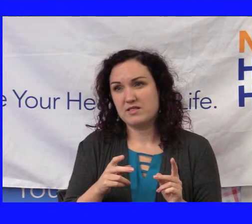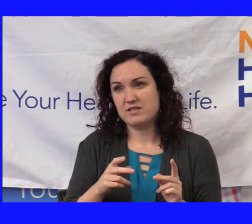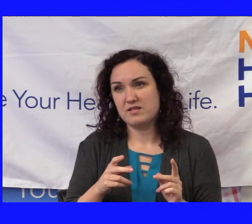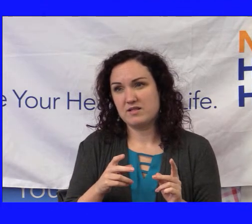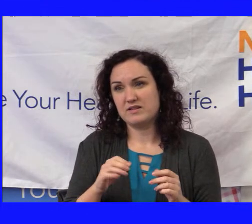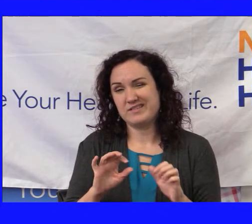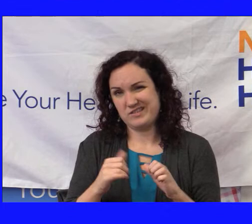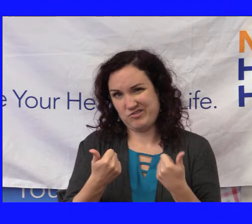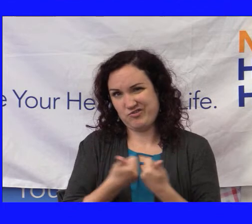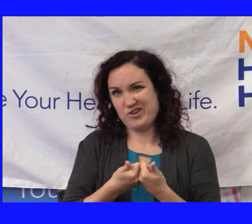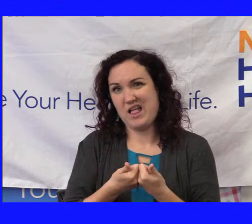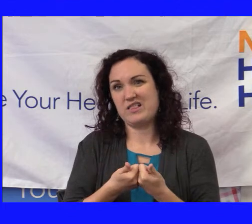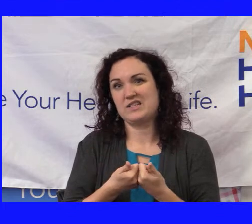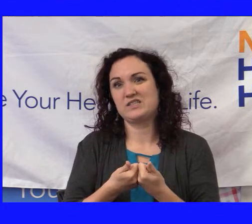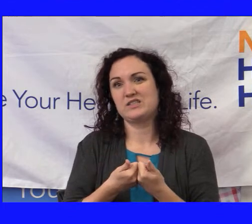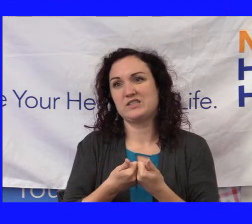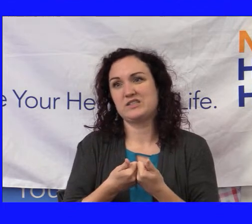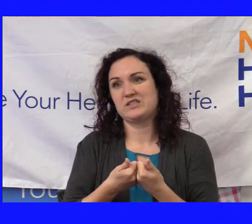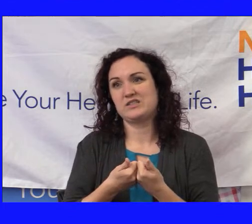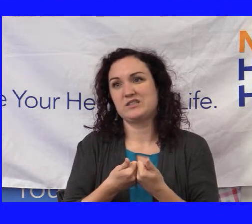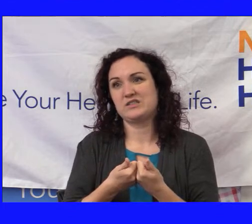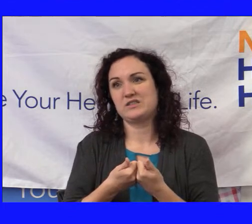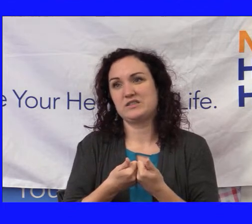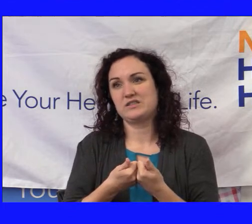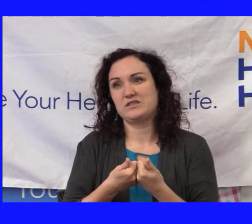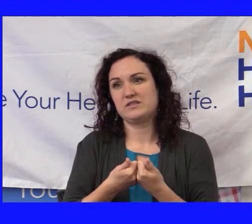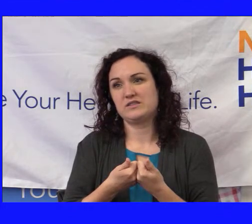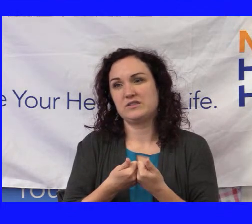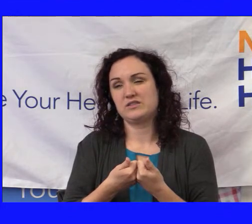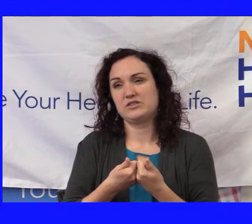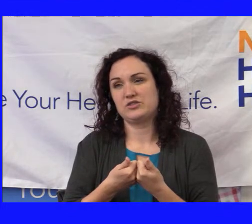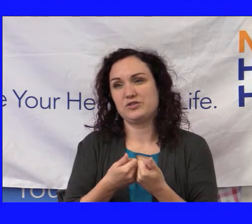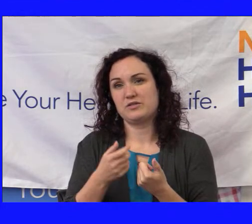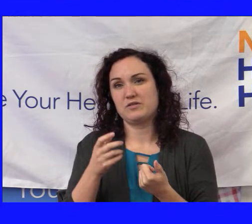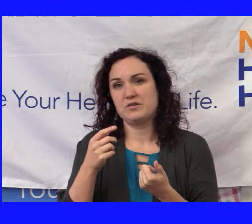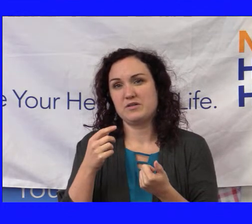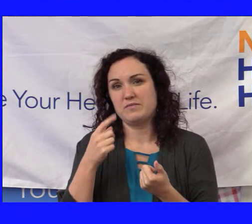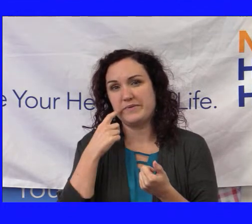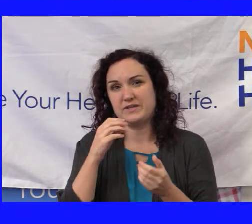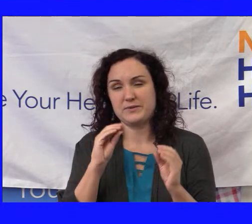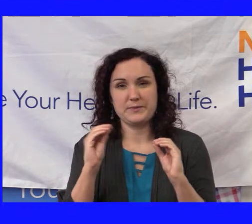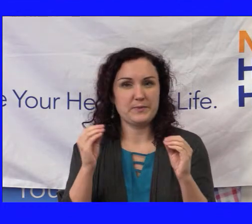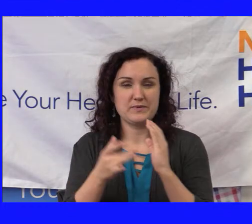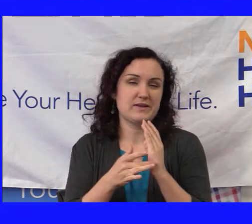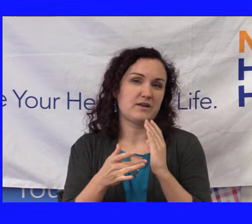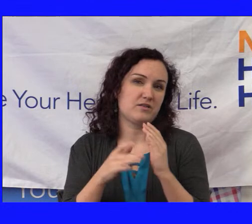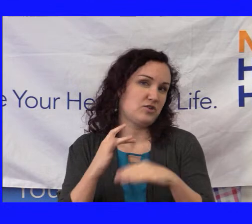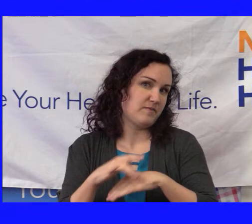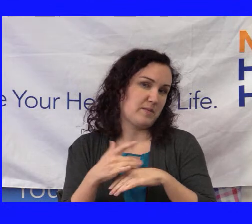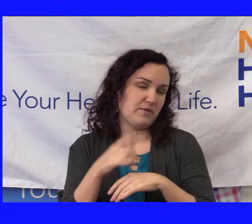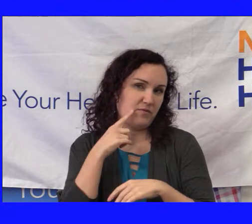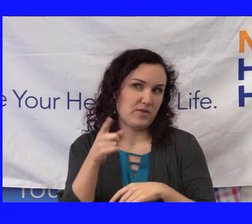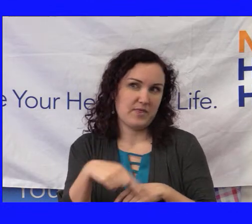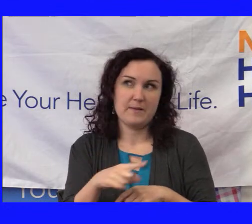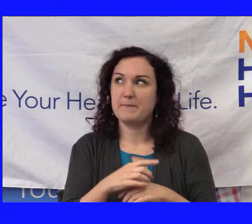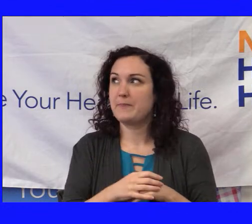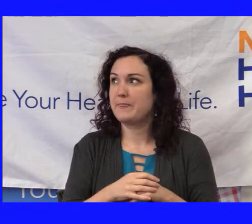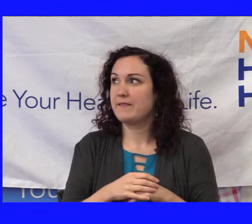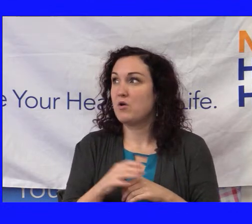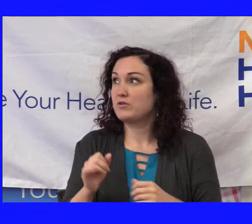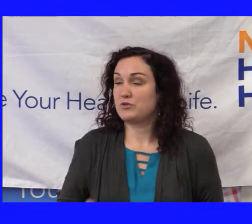is challenged by people having more televisits and things, but we are hoping to see that bounce back. The percent of MetroPlus's spending at